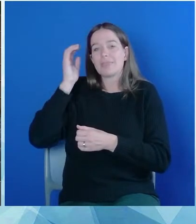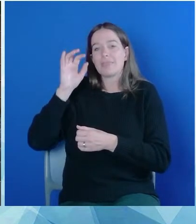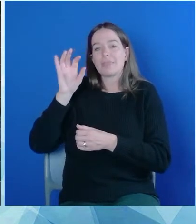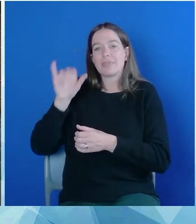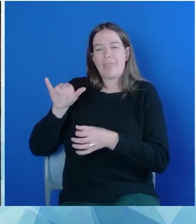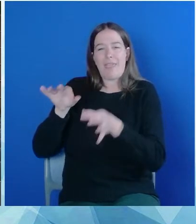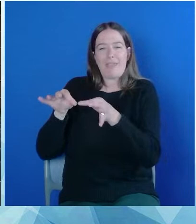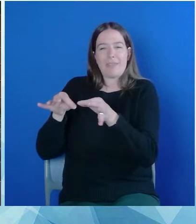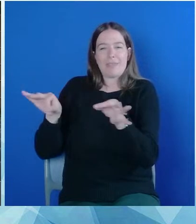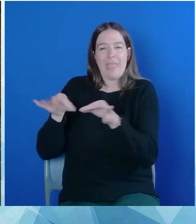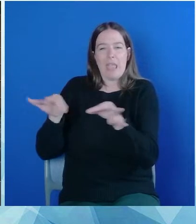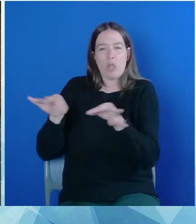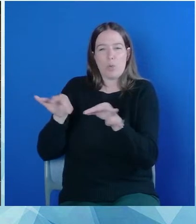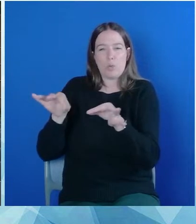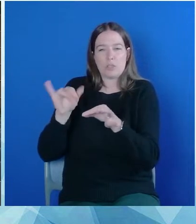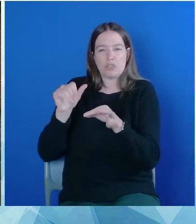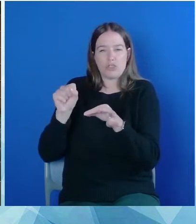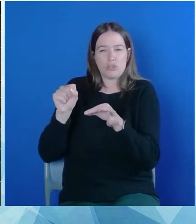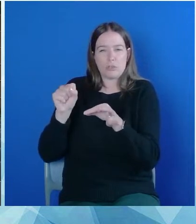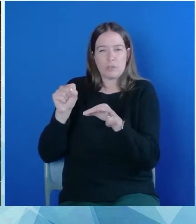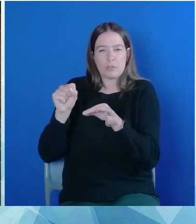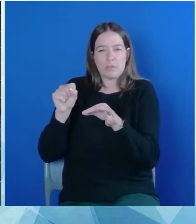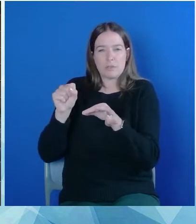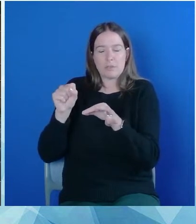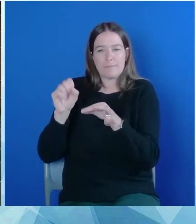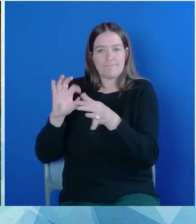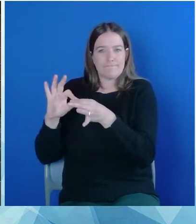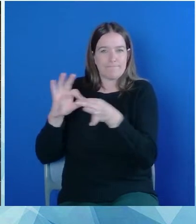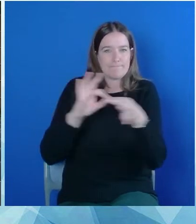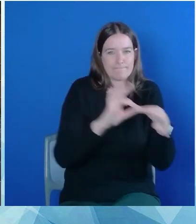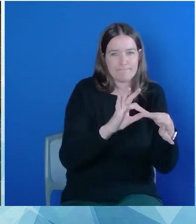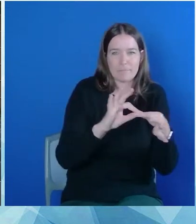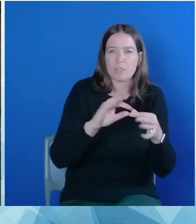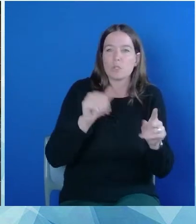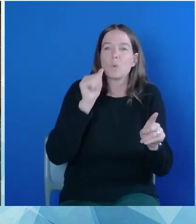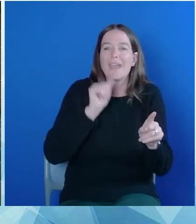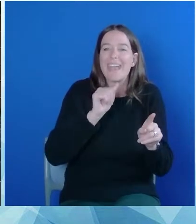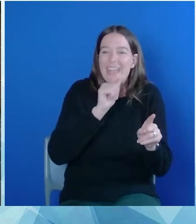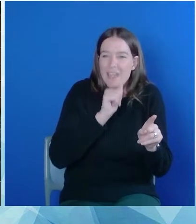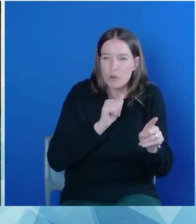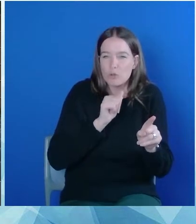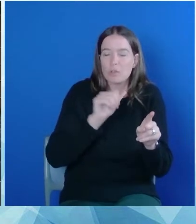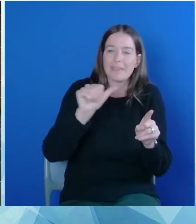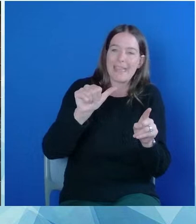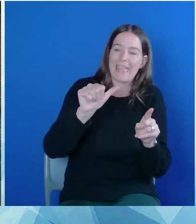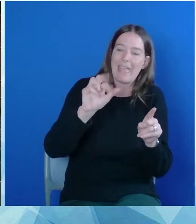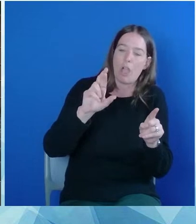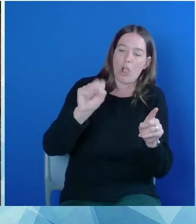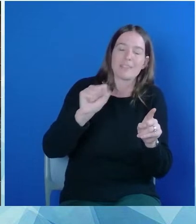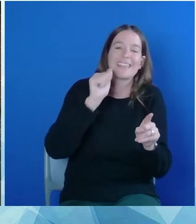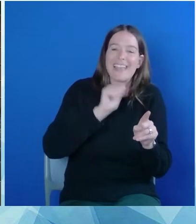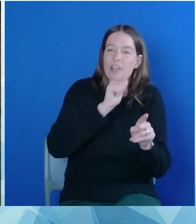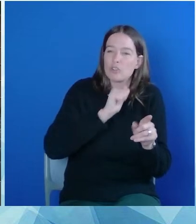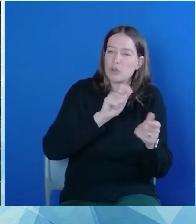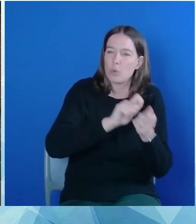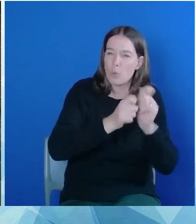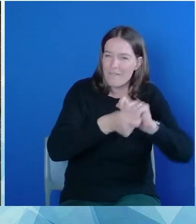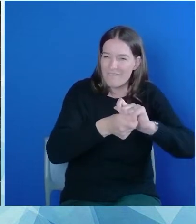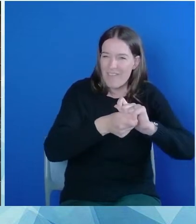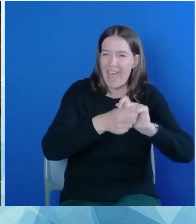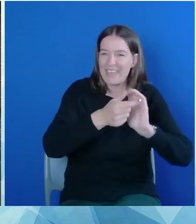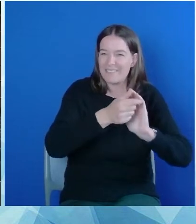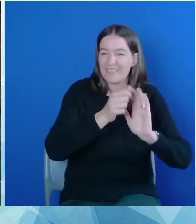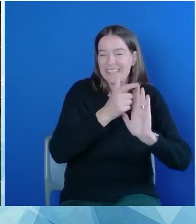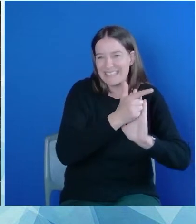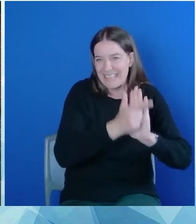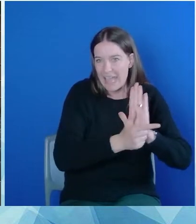That language is pinned on Arizona Revised Statute that is for school districts.